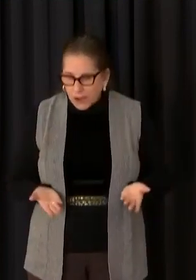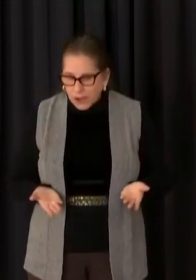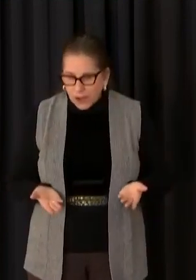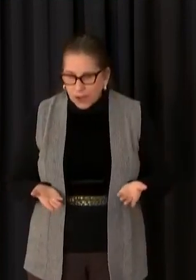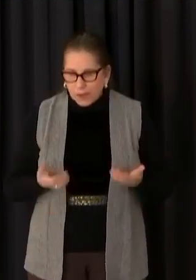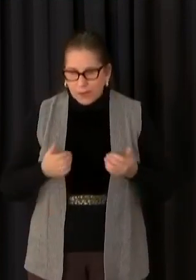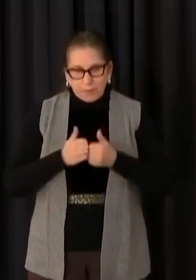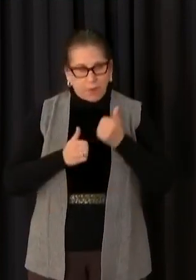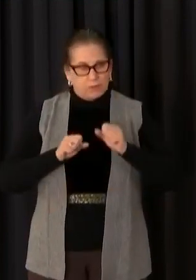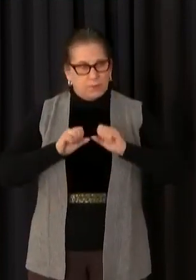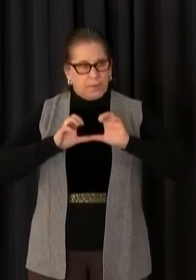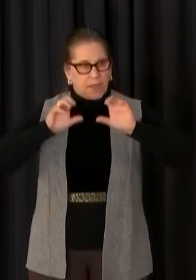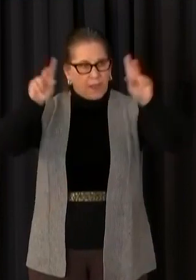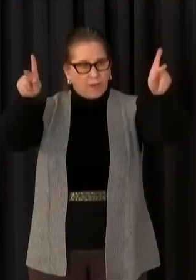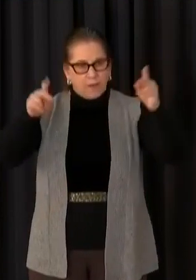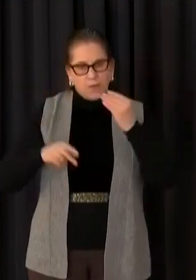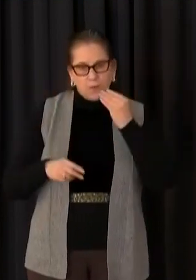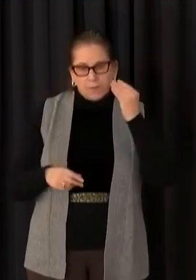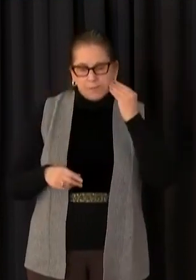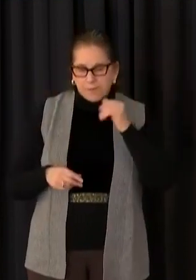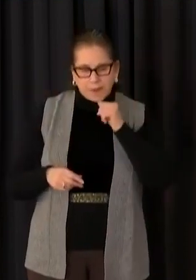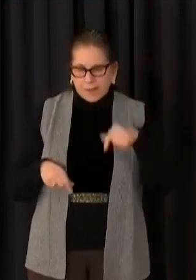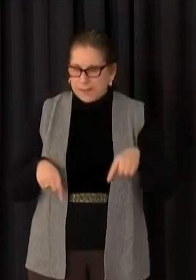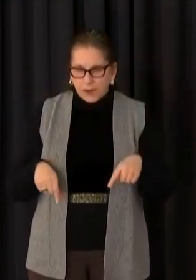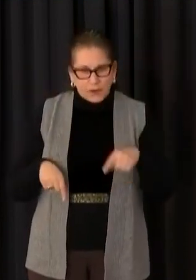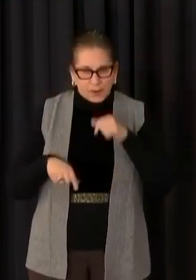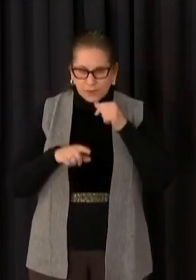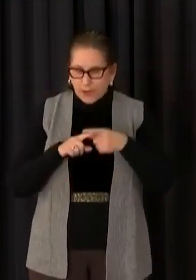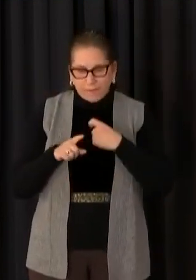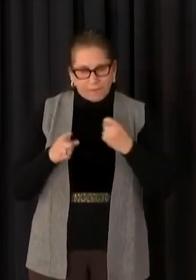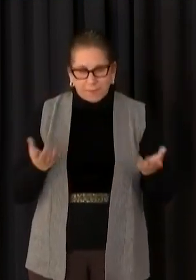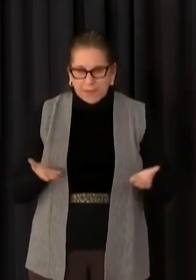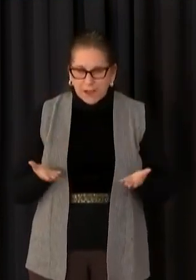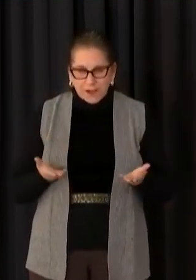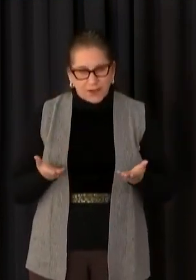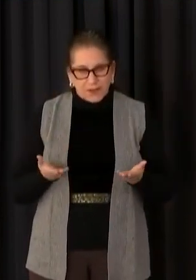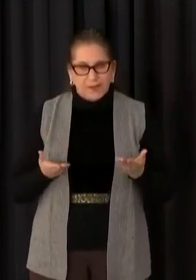home jurisdictions. Now, it is feasible and possible that they had